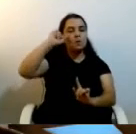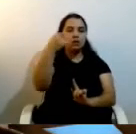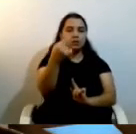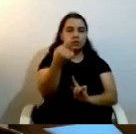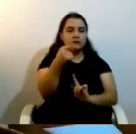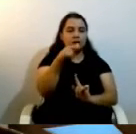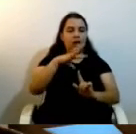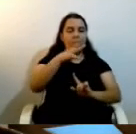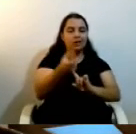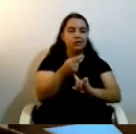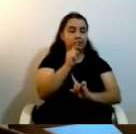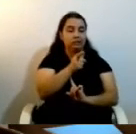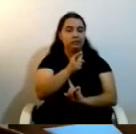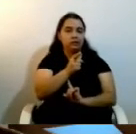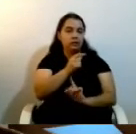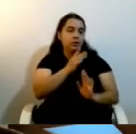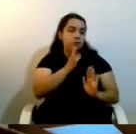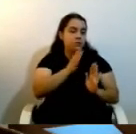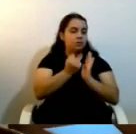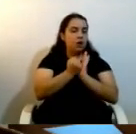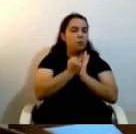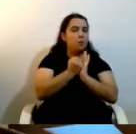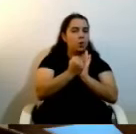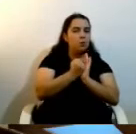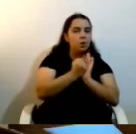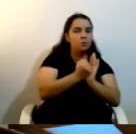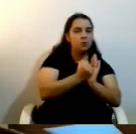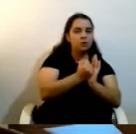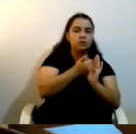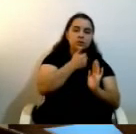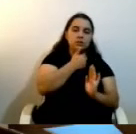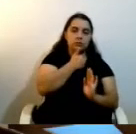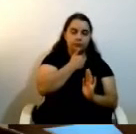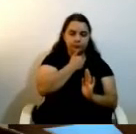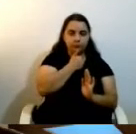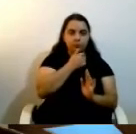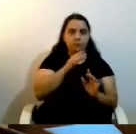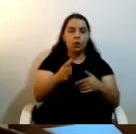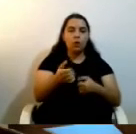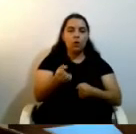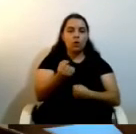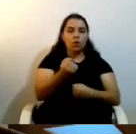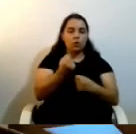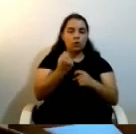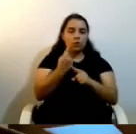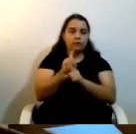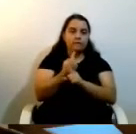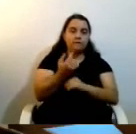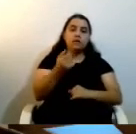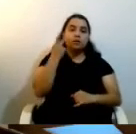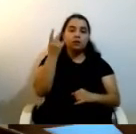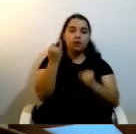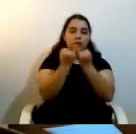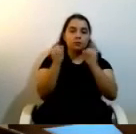decision making. The independent living movement has been developing solutions for supporting decision